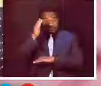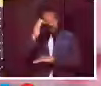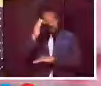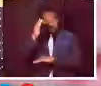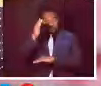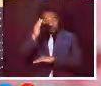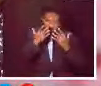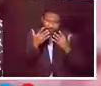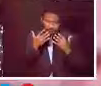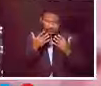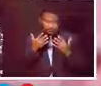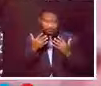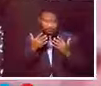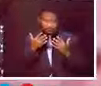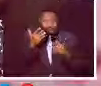Sad in the sense that